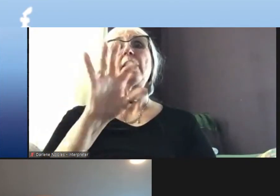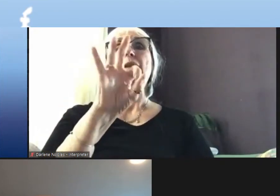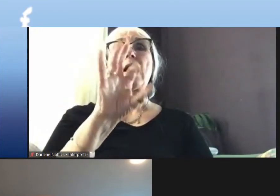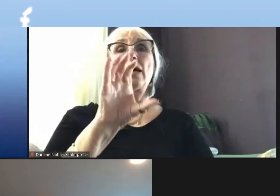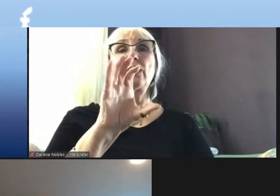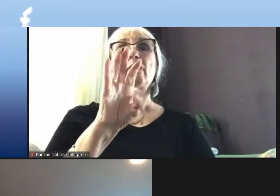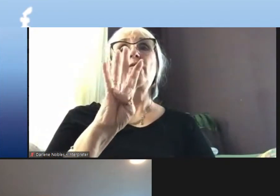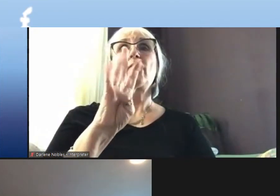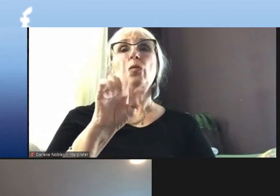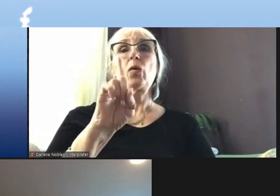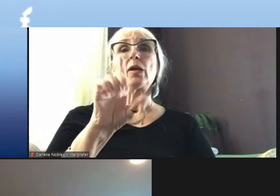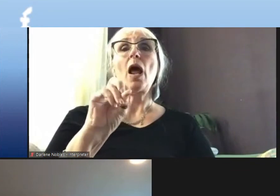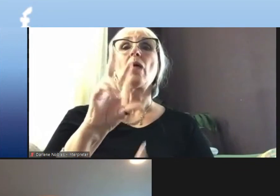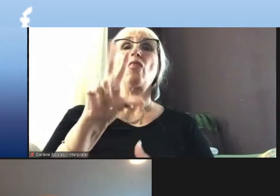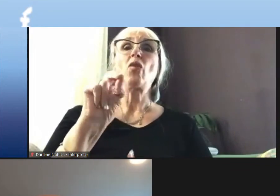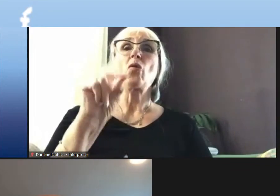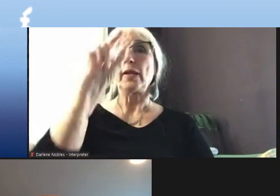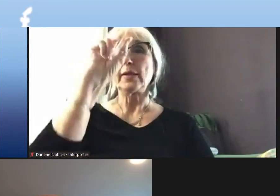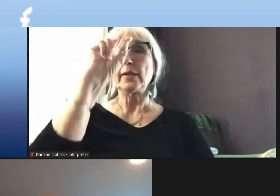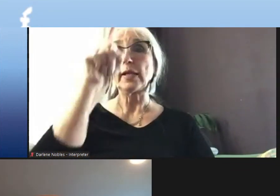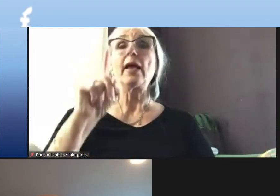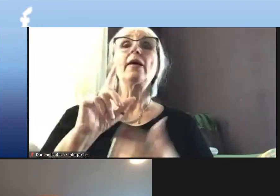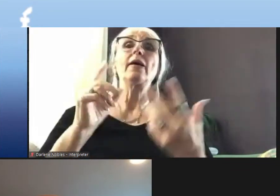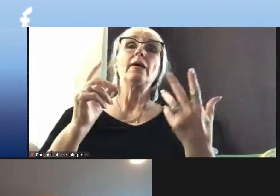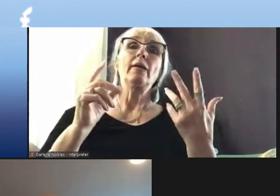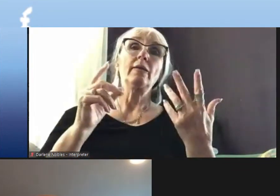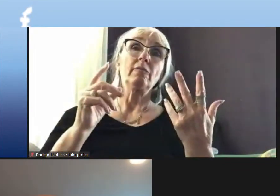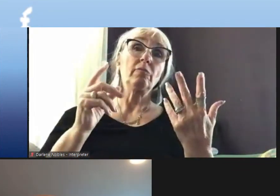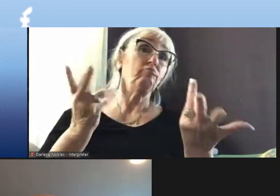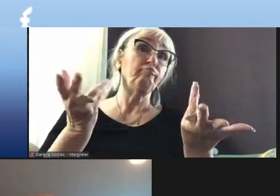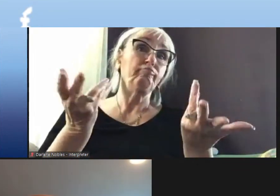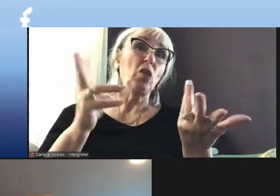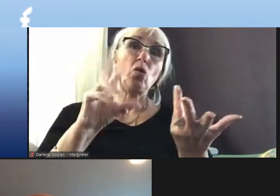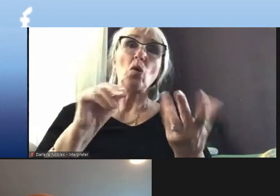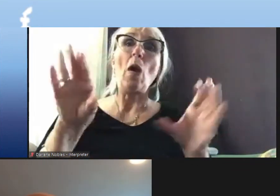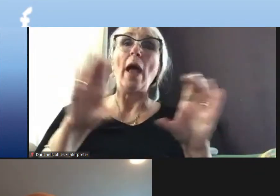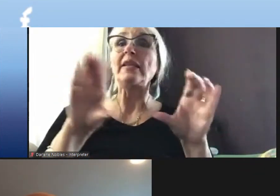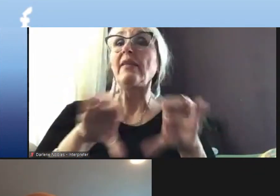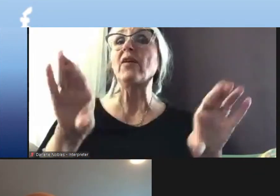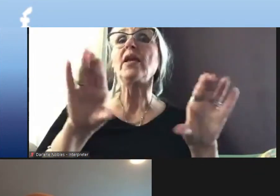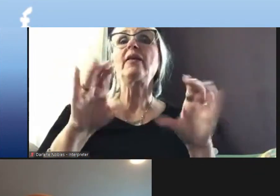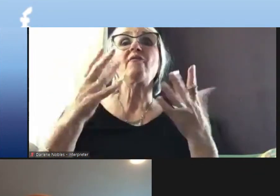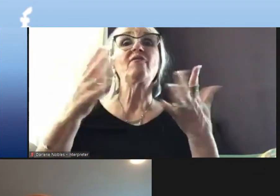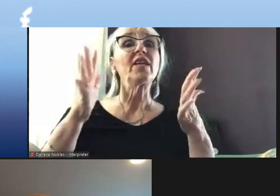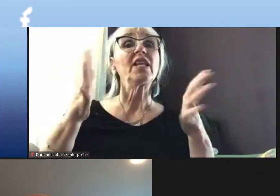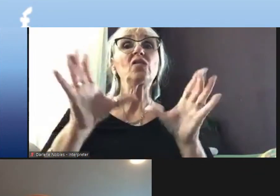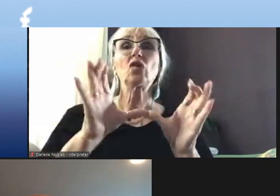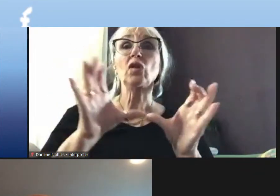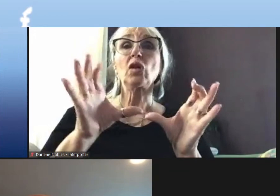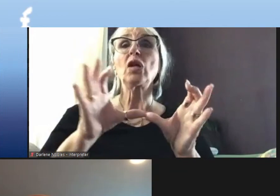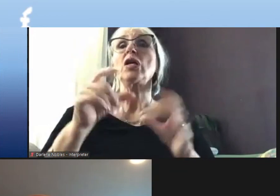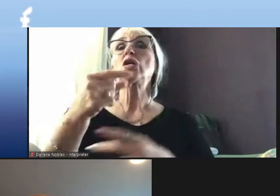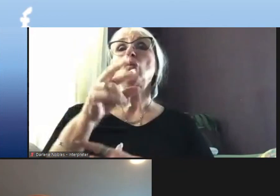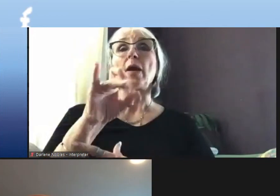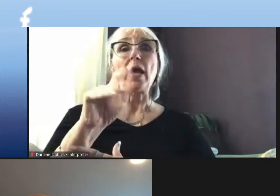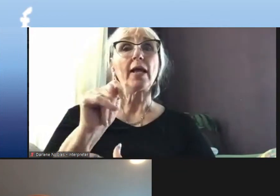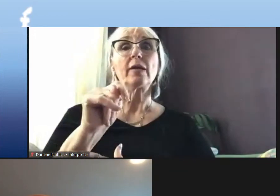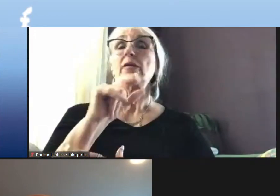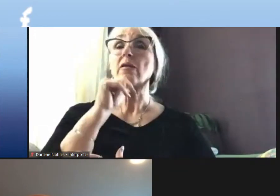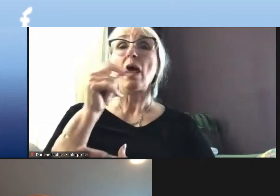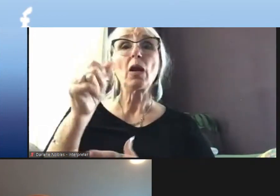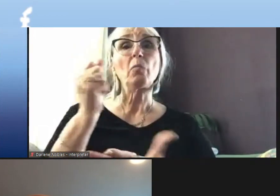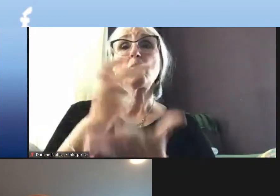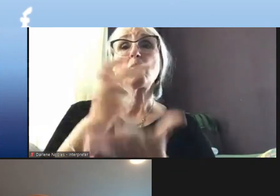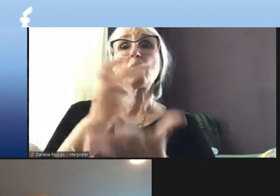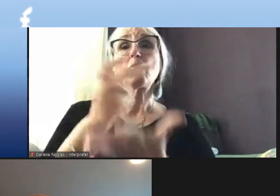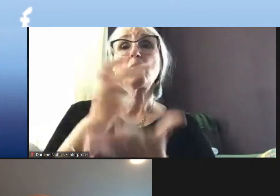$940.31. And so, there's no activity or completion certificate, Right. so the grant doesn't see that as allowable. Okay. Of course, we wouldn't